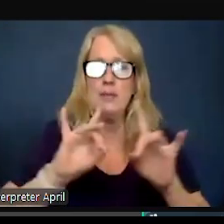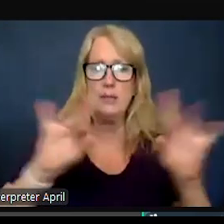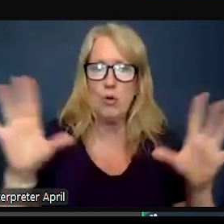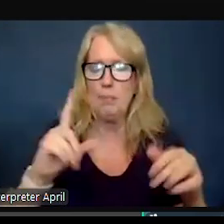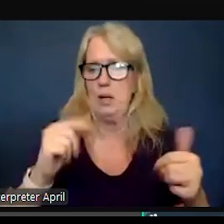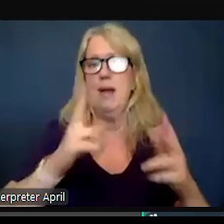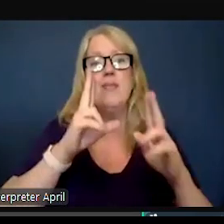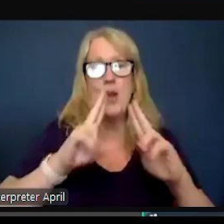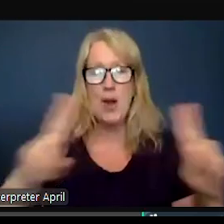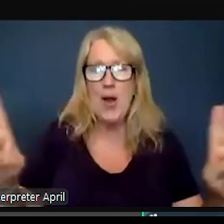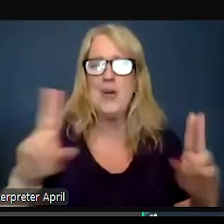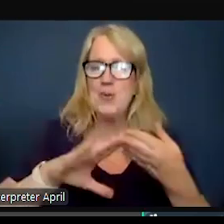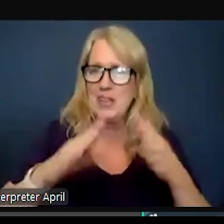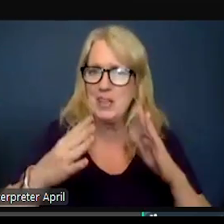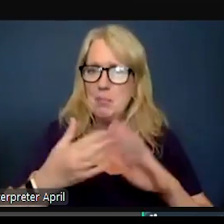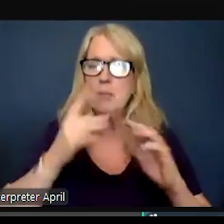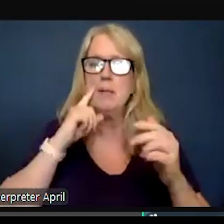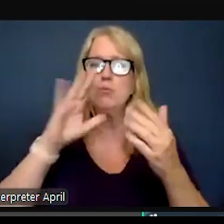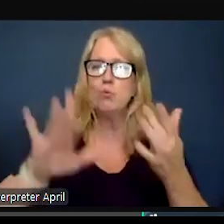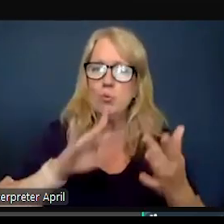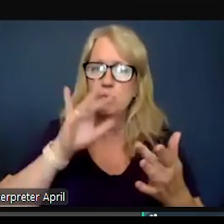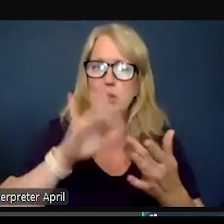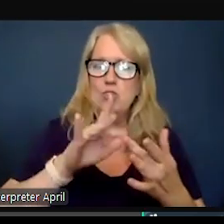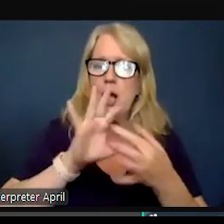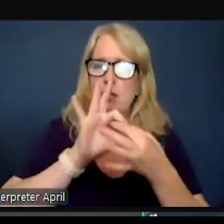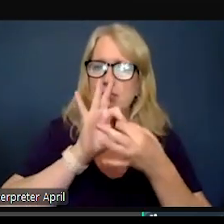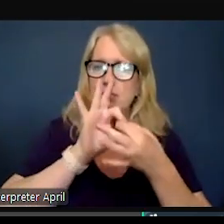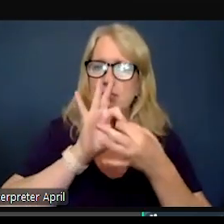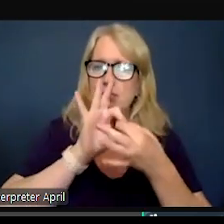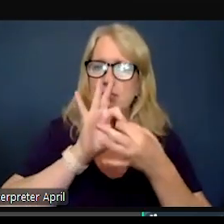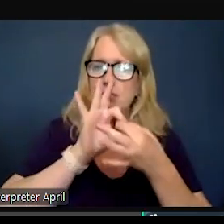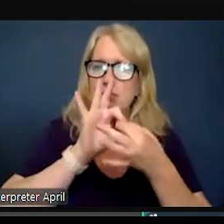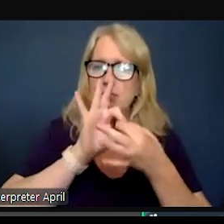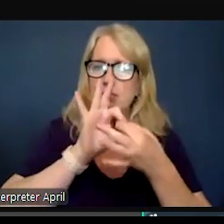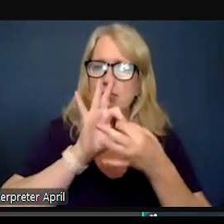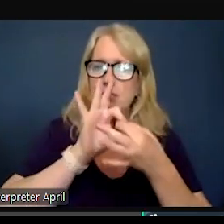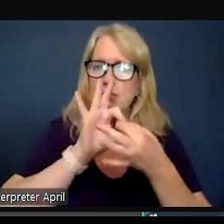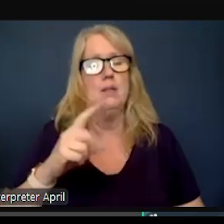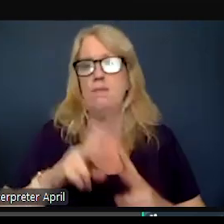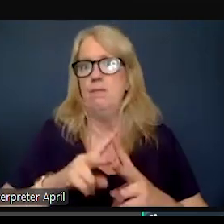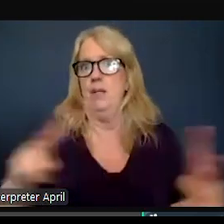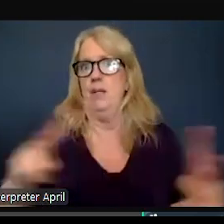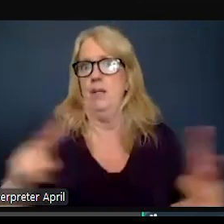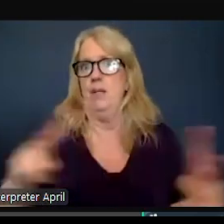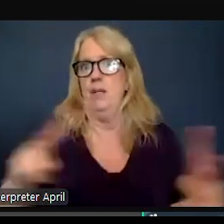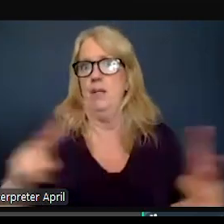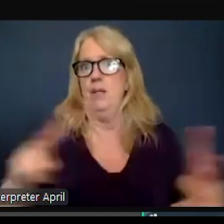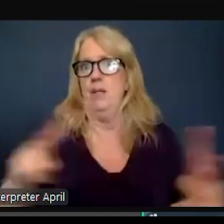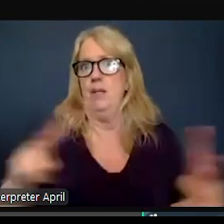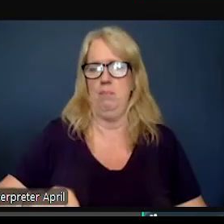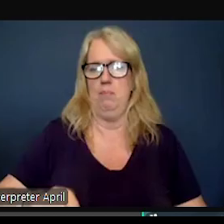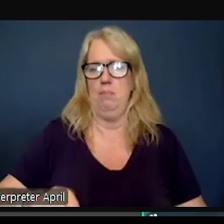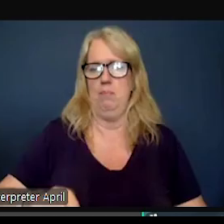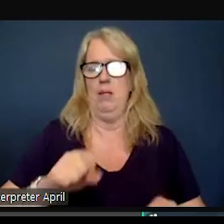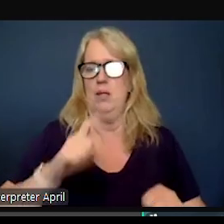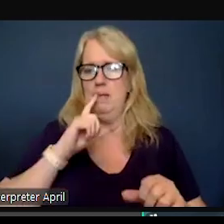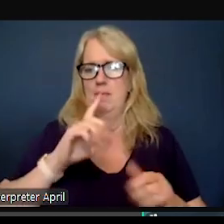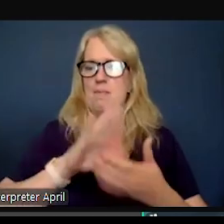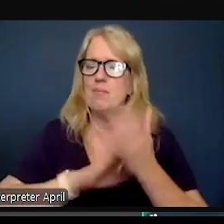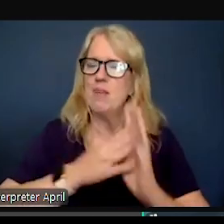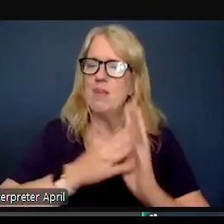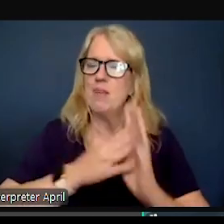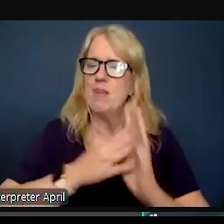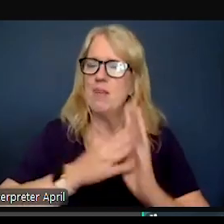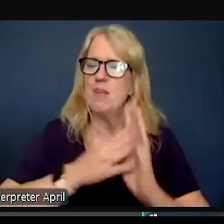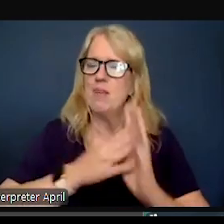our commitment to reach back out to him and touch base, just really, it's inspiring to see that we have the ability to make that positive impact